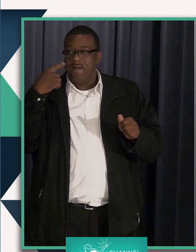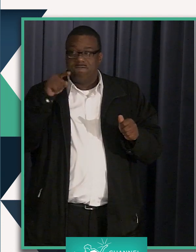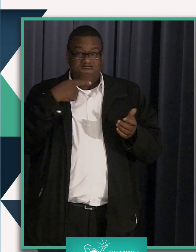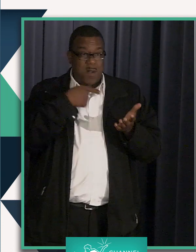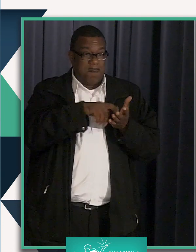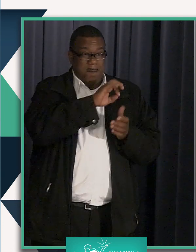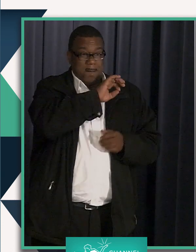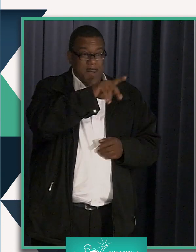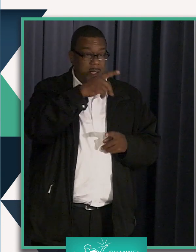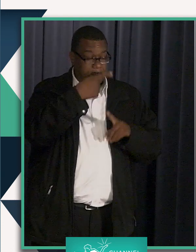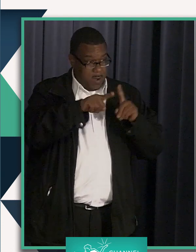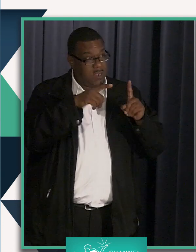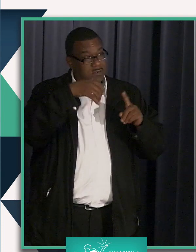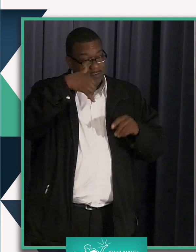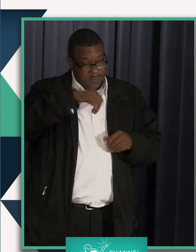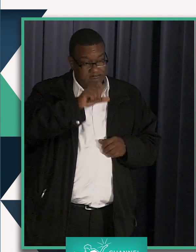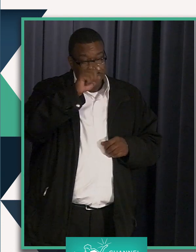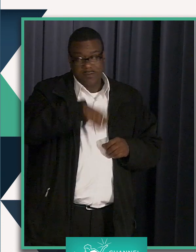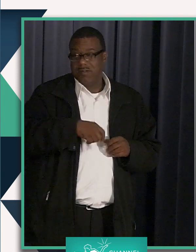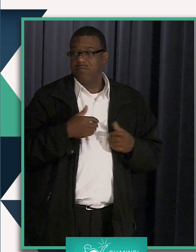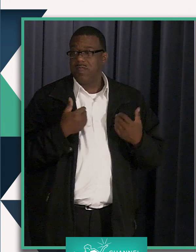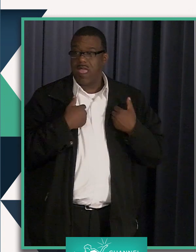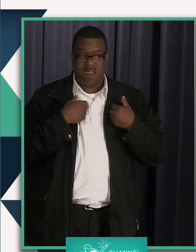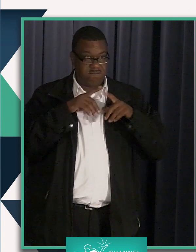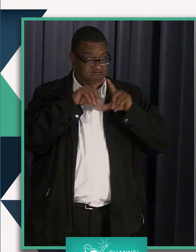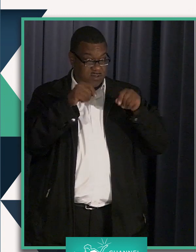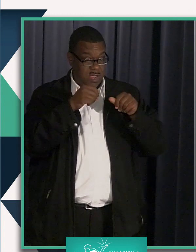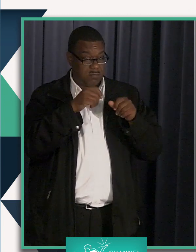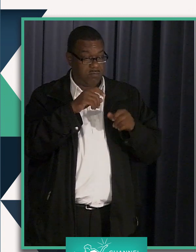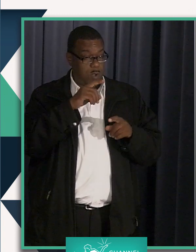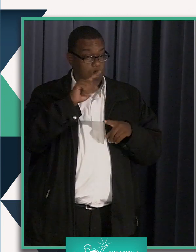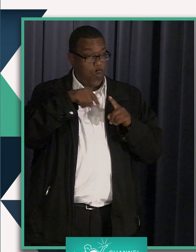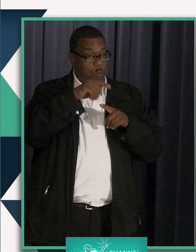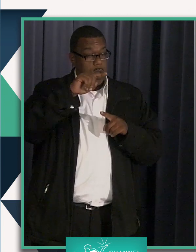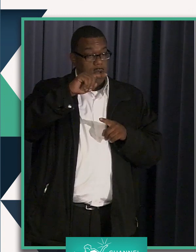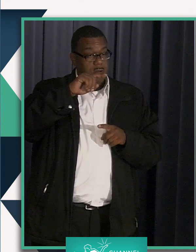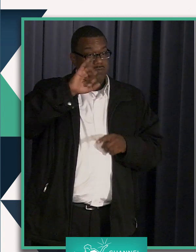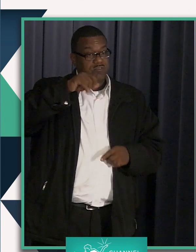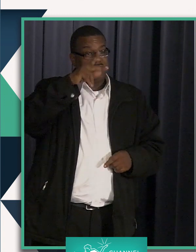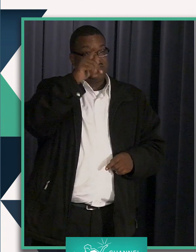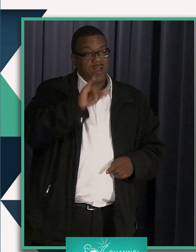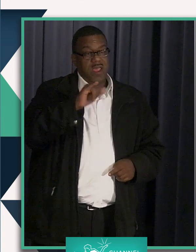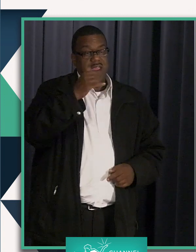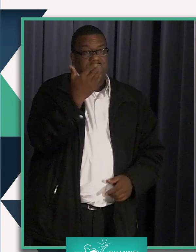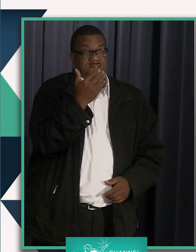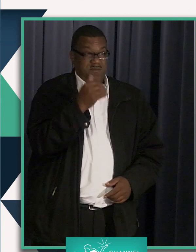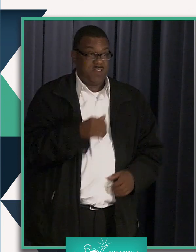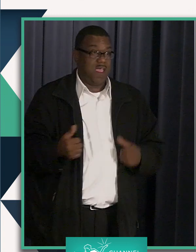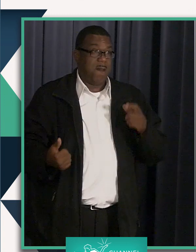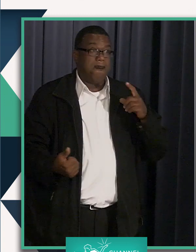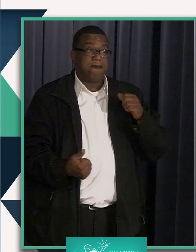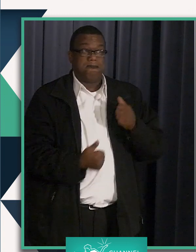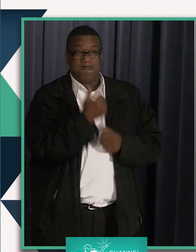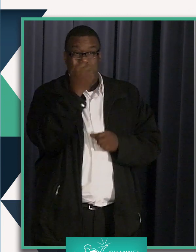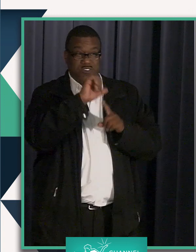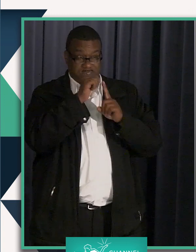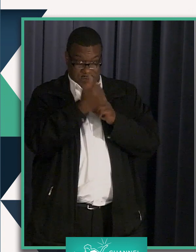from 20, but you still should be getting your check July 15th, in most cases. Absolutely. Thank